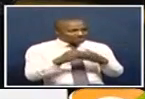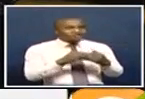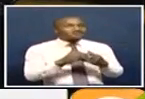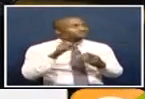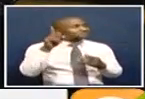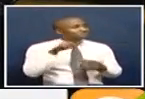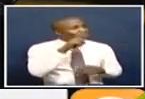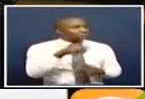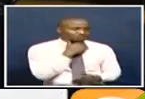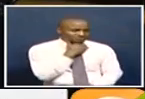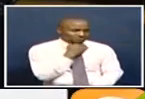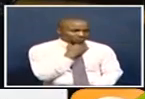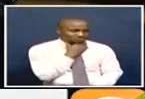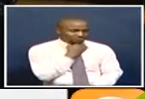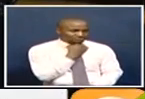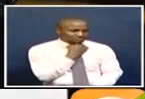yeah.